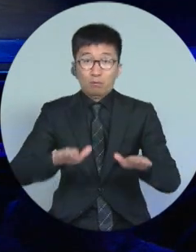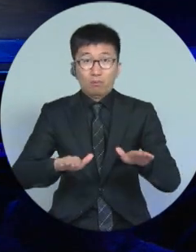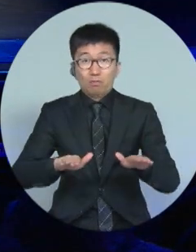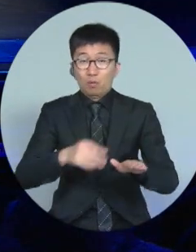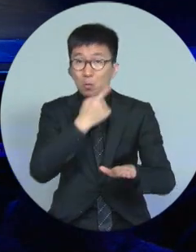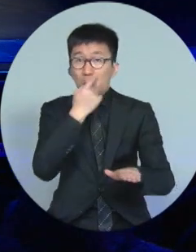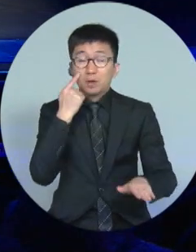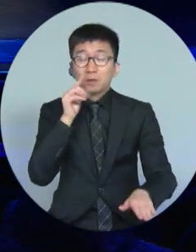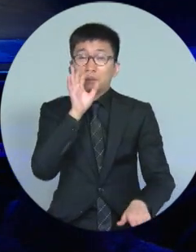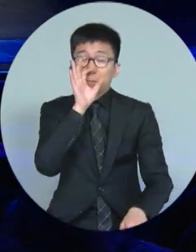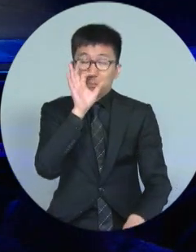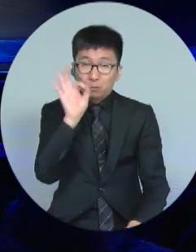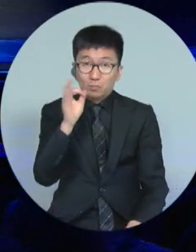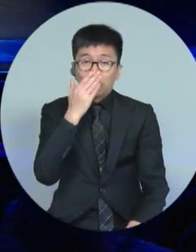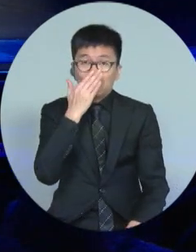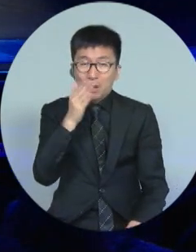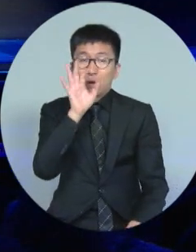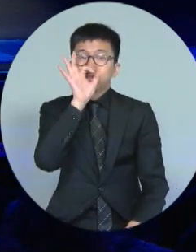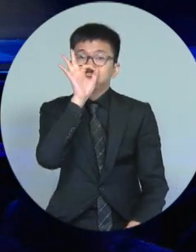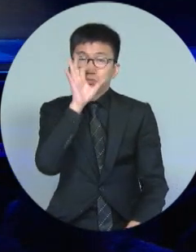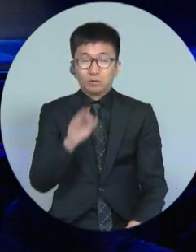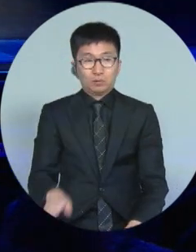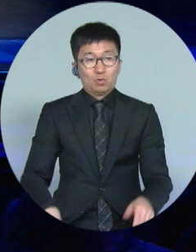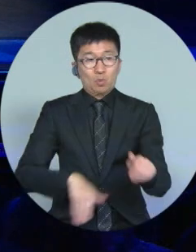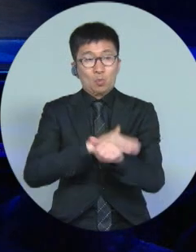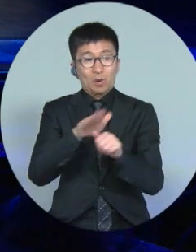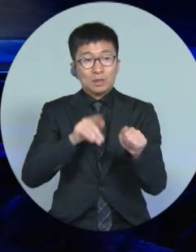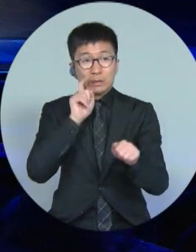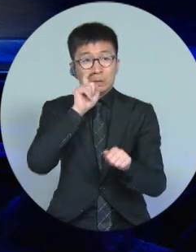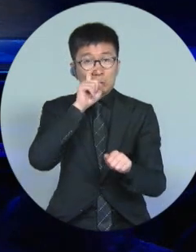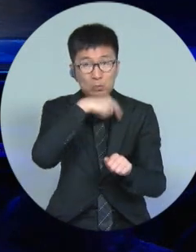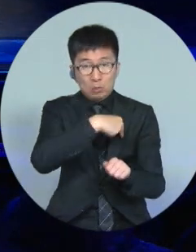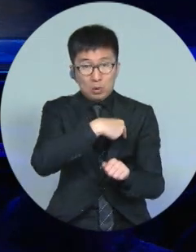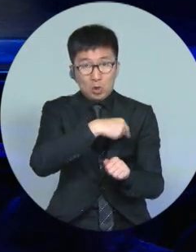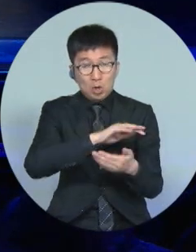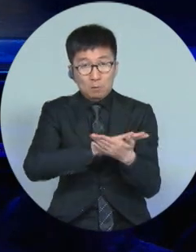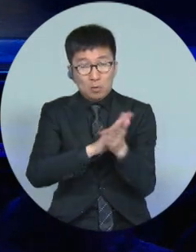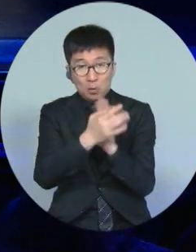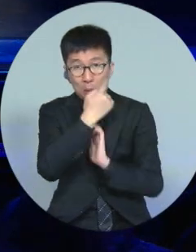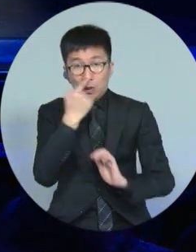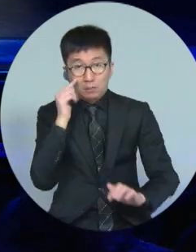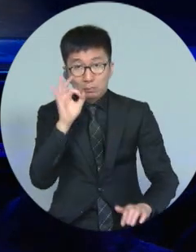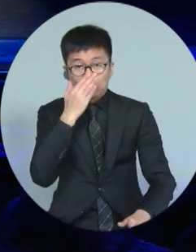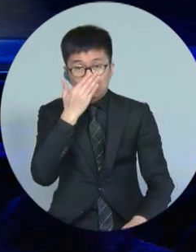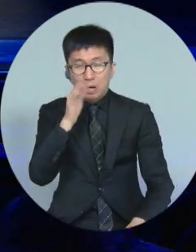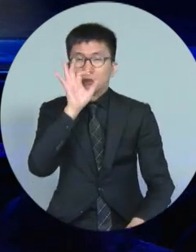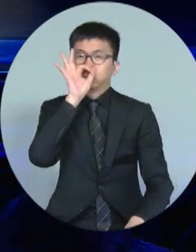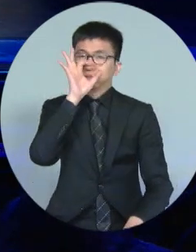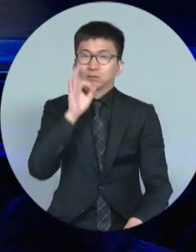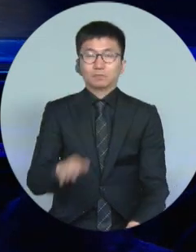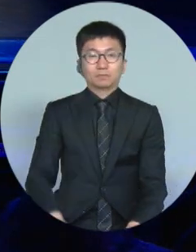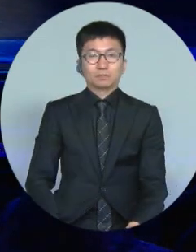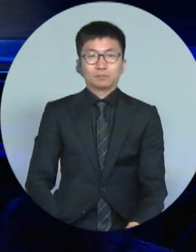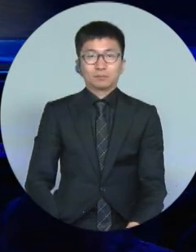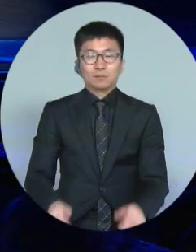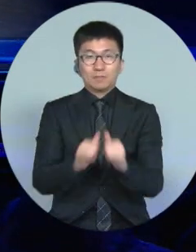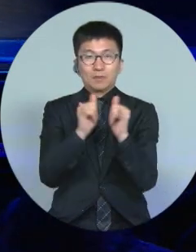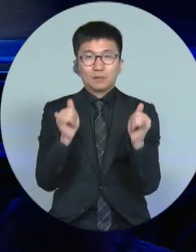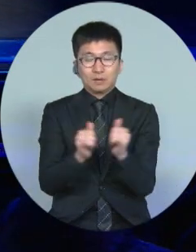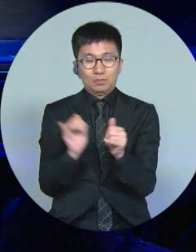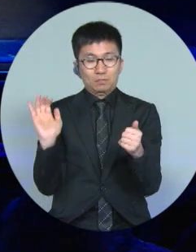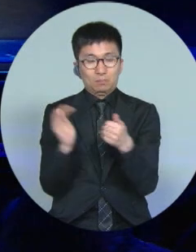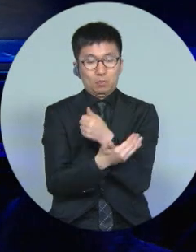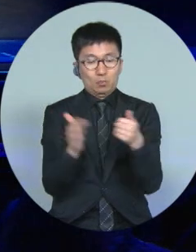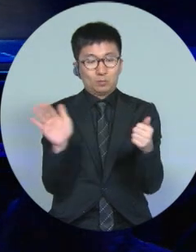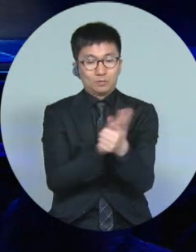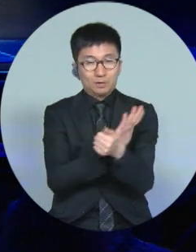take account of these crises of social protection. So we need a new concept of economic